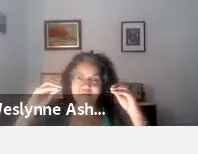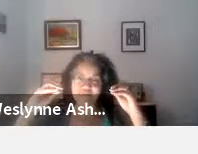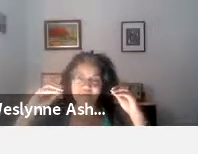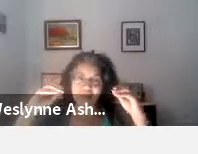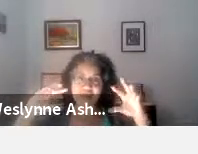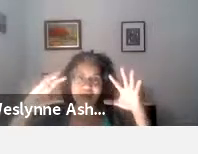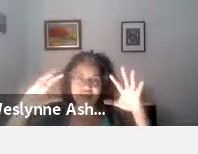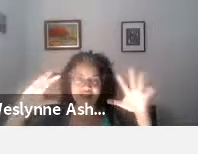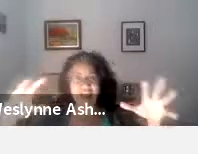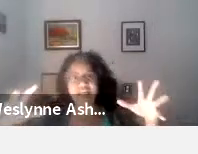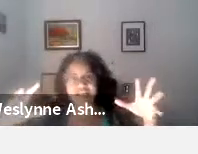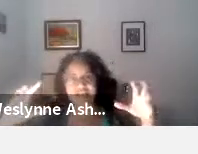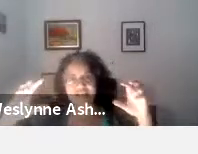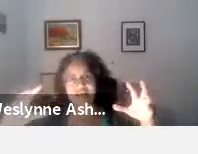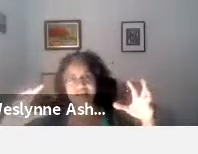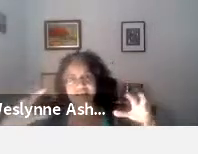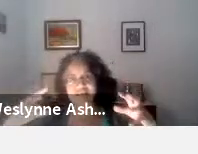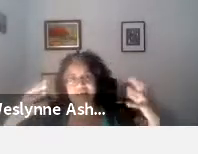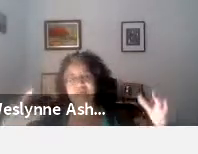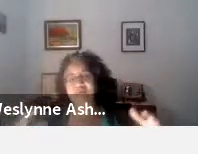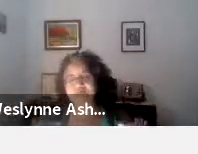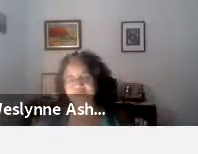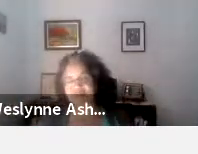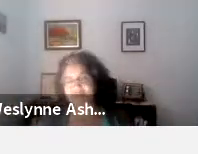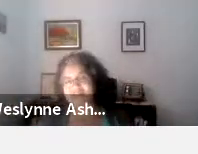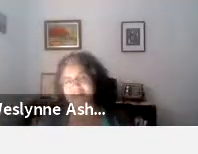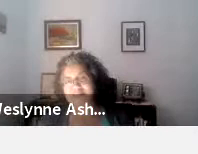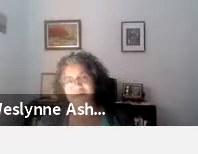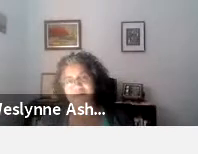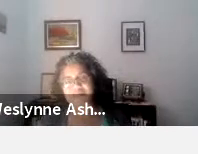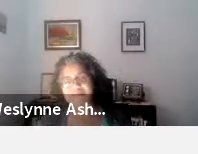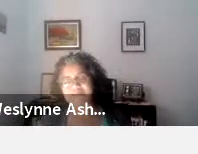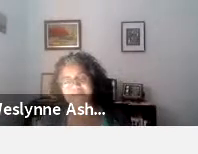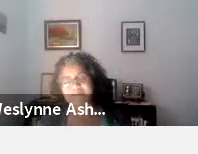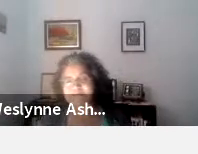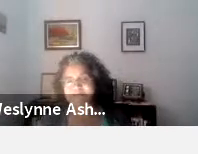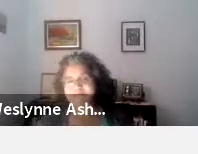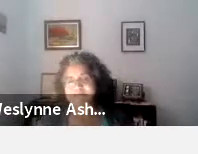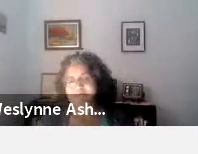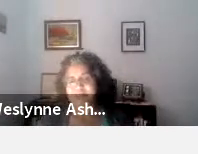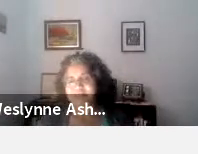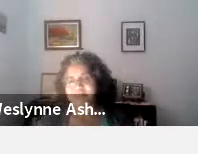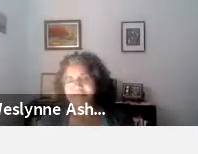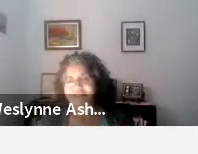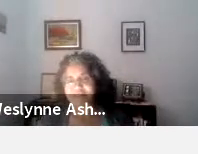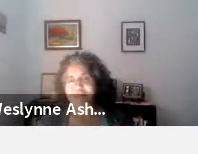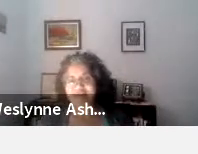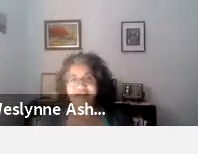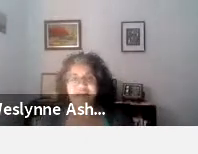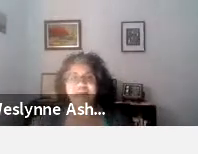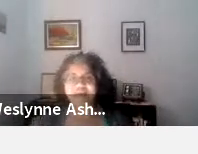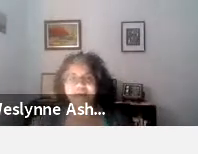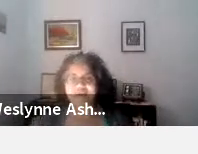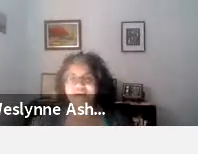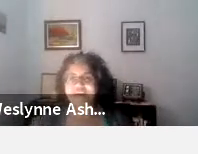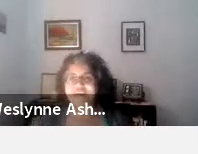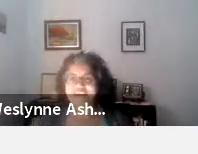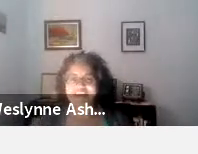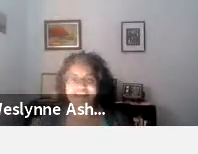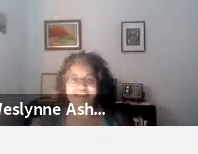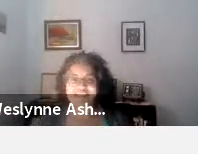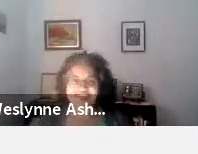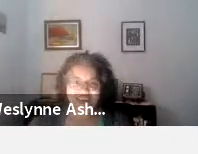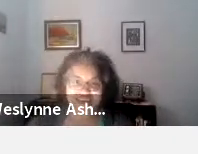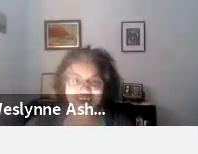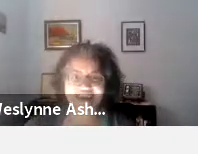really making change in the system towards greater sustainability. So much, I'll stop there and I'll stop